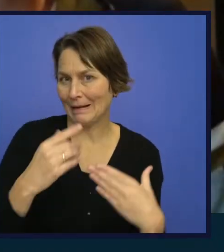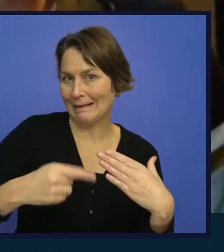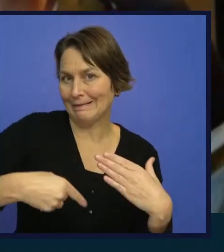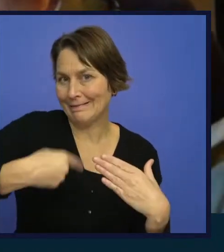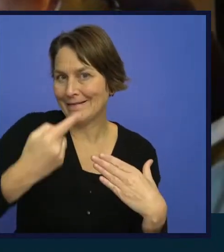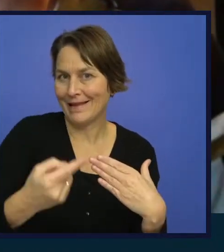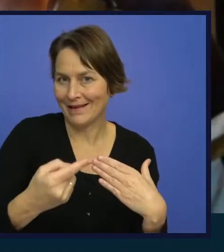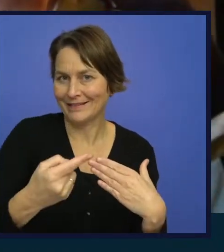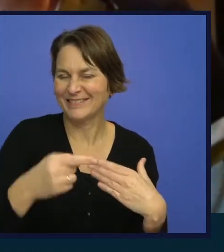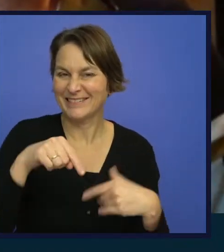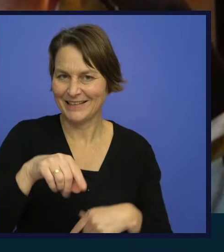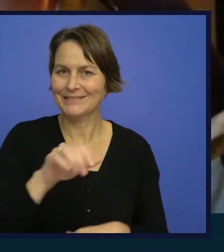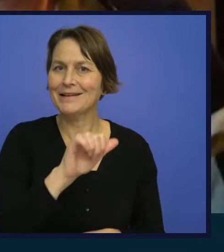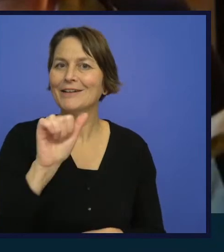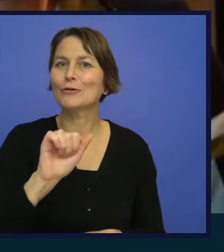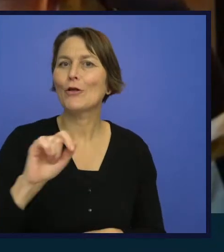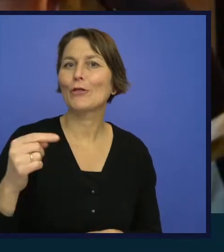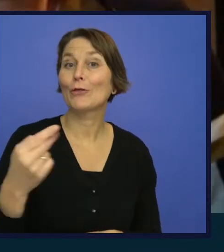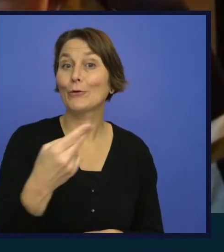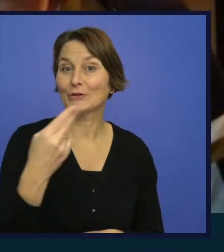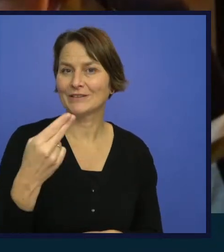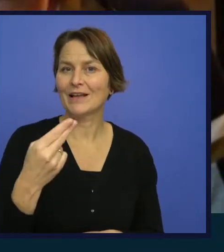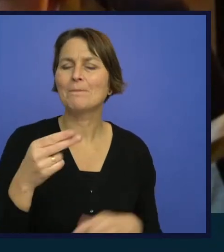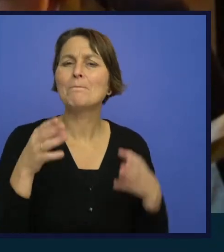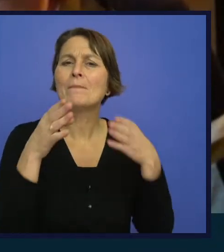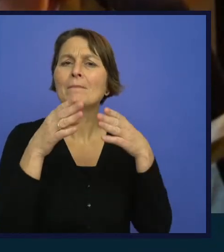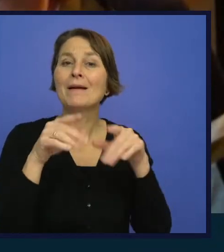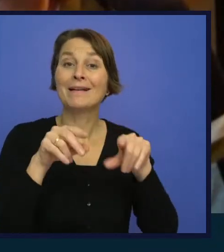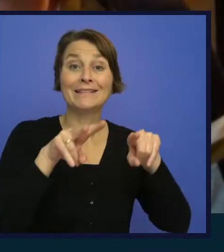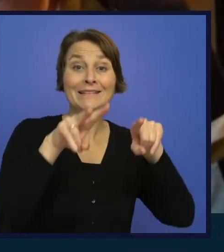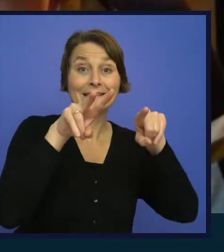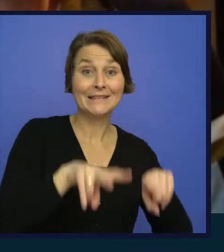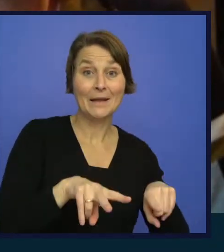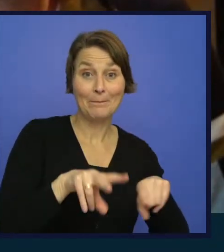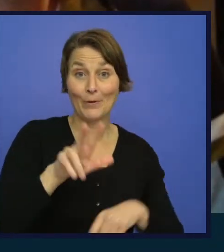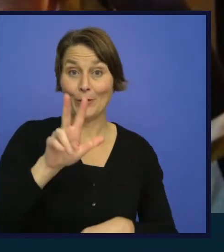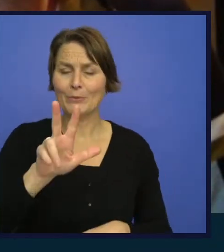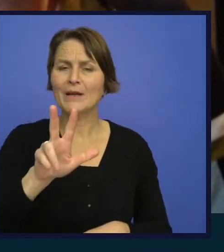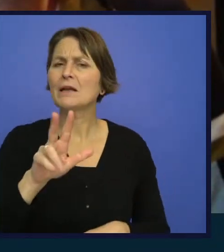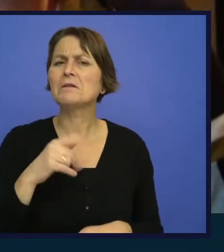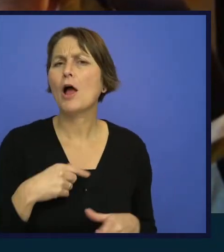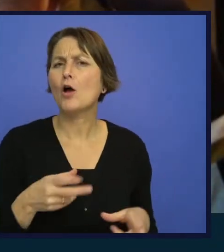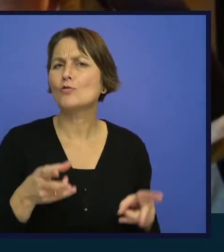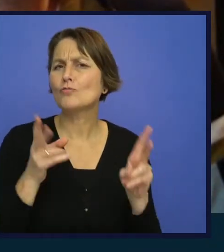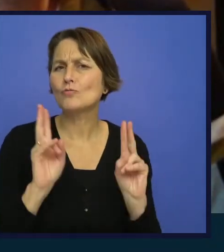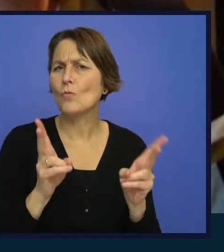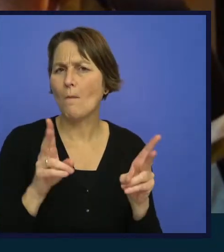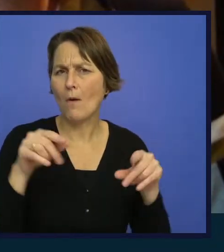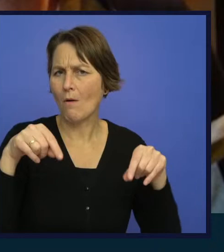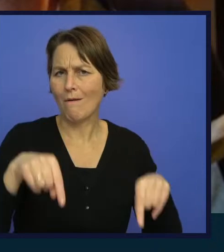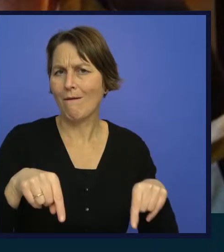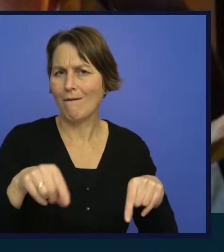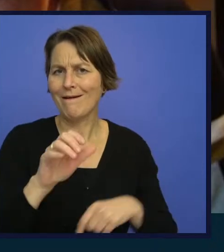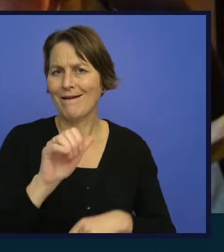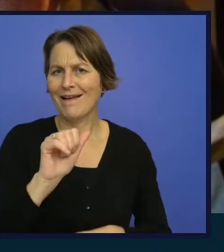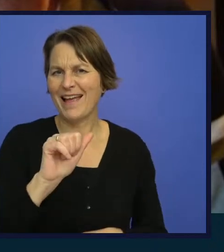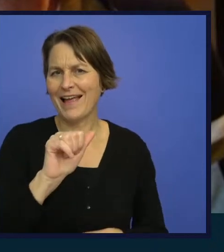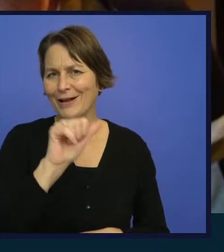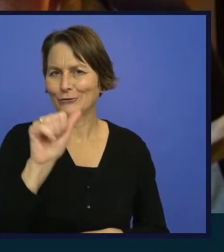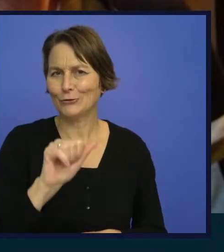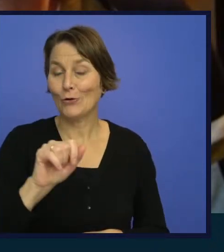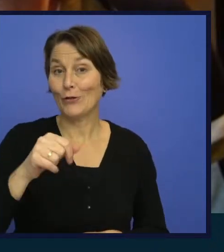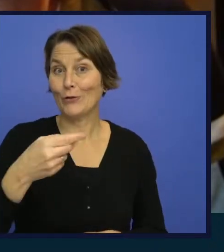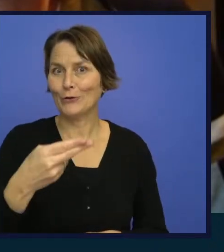Thursday, because December 3rd, we will not be doing a regular Azure Thursday. But instead, we have something